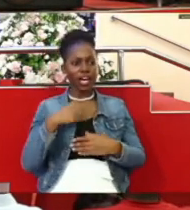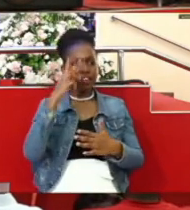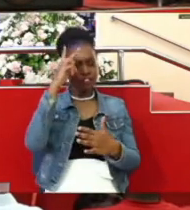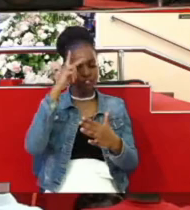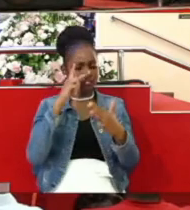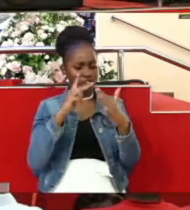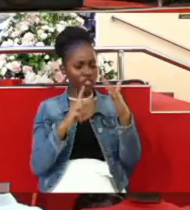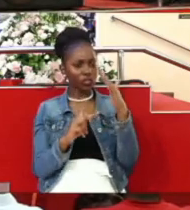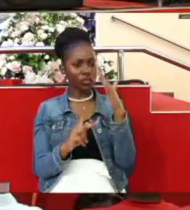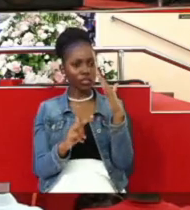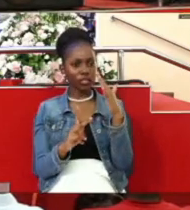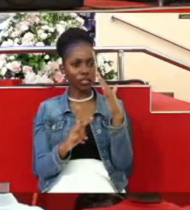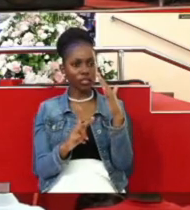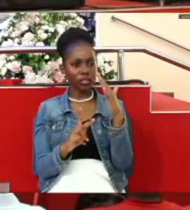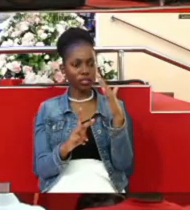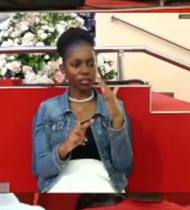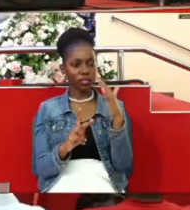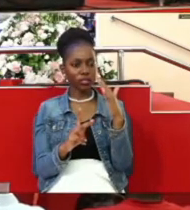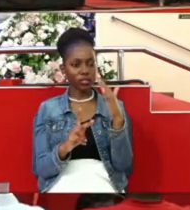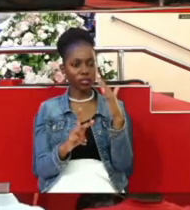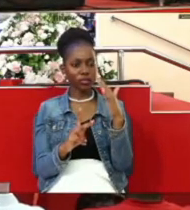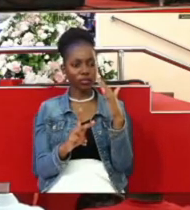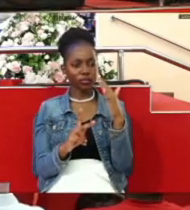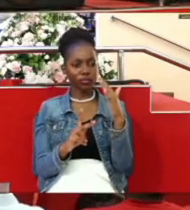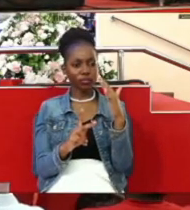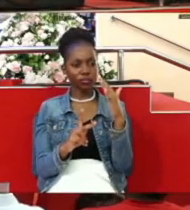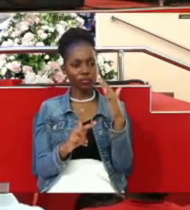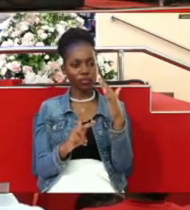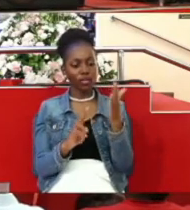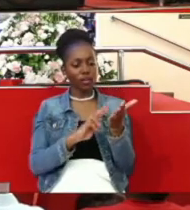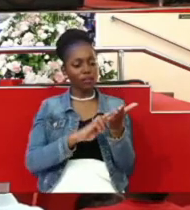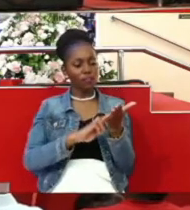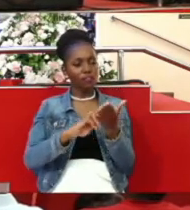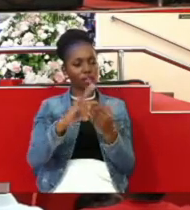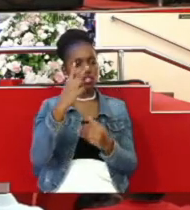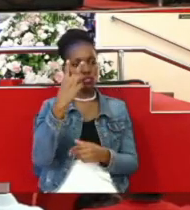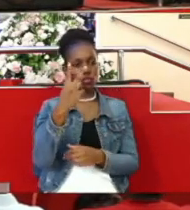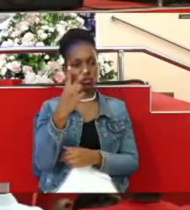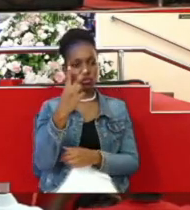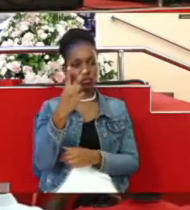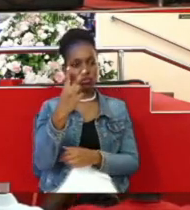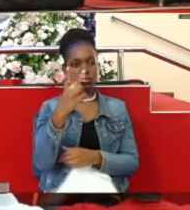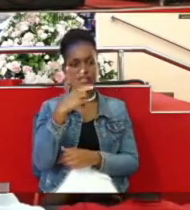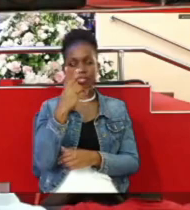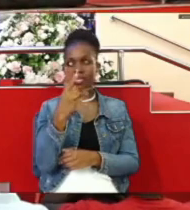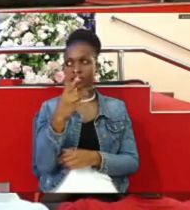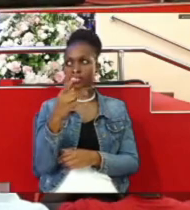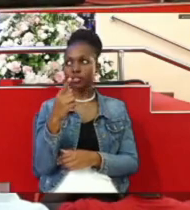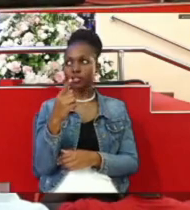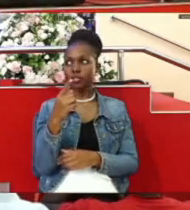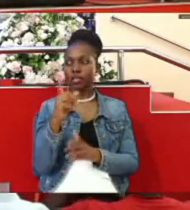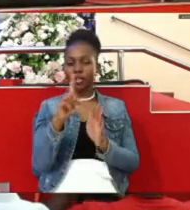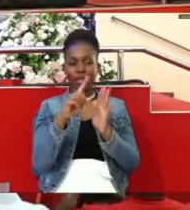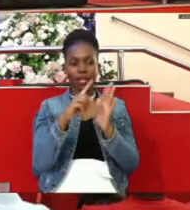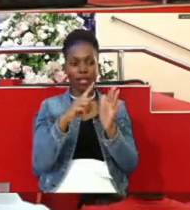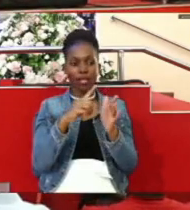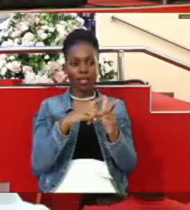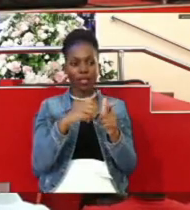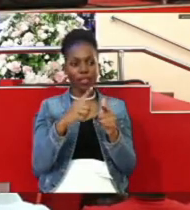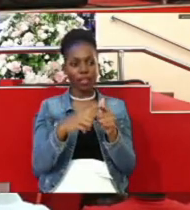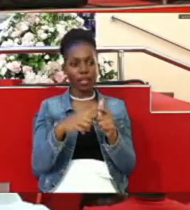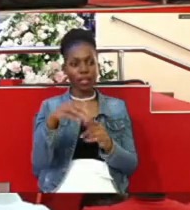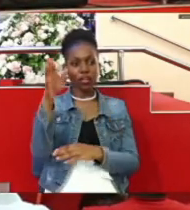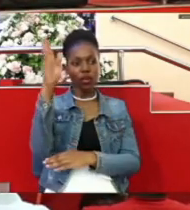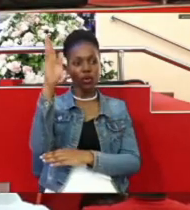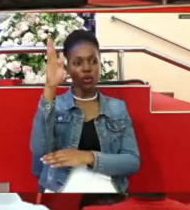maono usiku. Because verse 2 the Bible says. Kwa sababu mstari wa pili. Then God spoke to Israel in the visions of the night